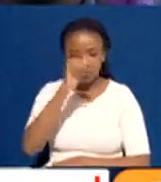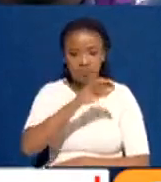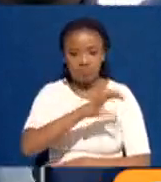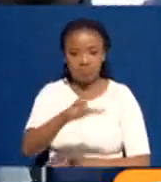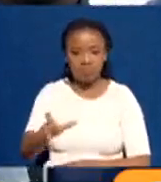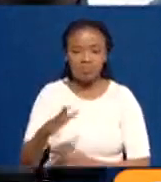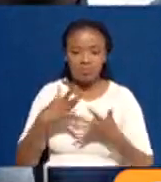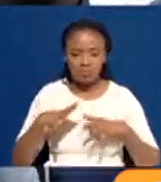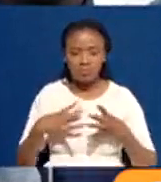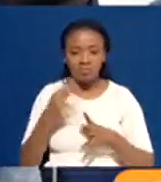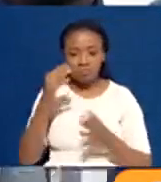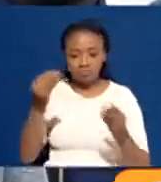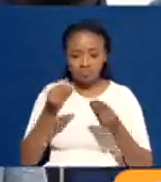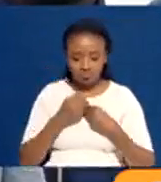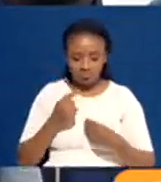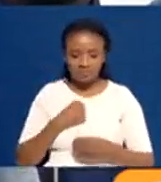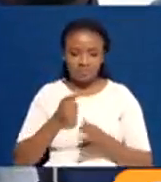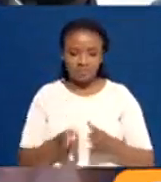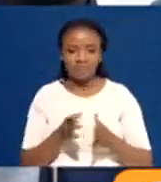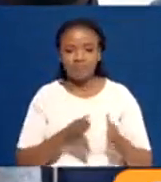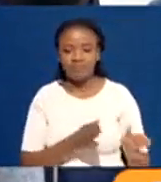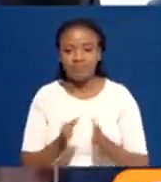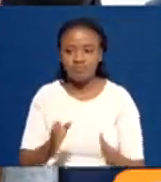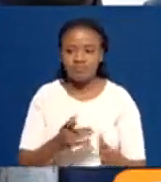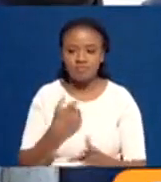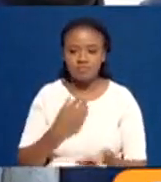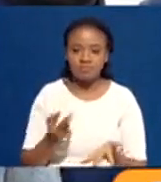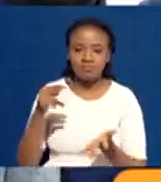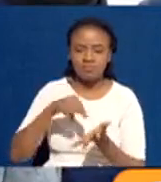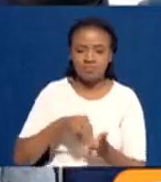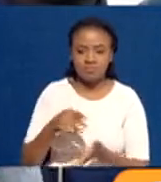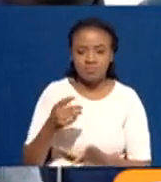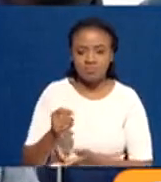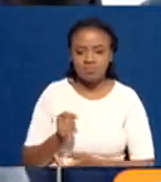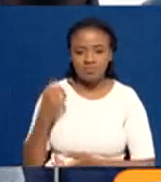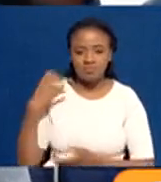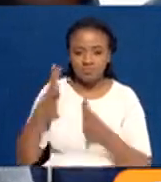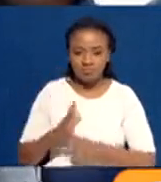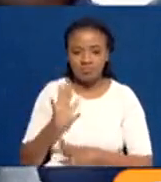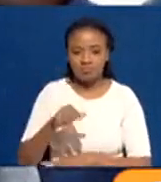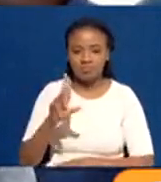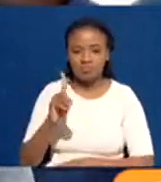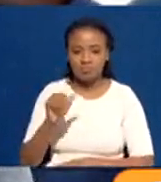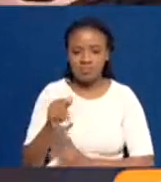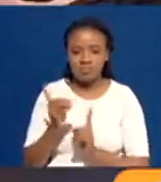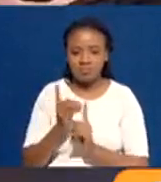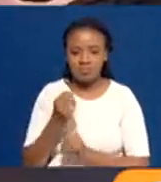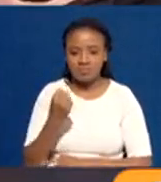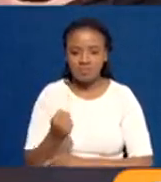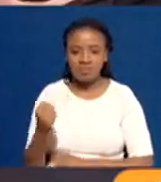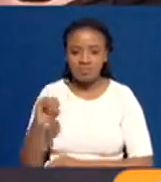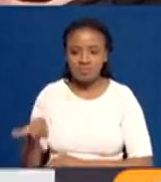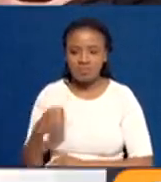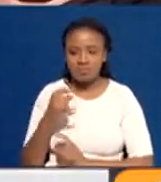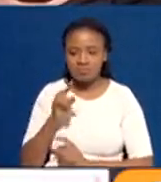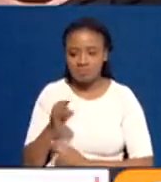nafasi ile nimepewa ili nikombe kama candidate wa UDA tarehe 5 January. The exercise has